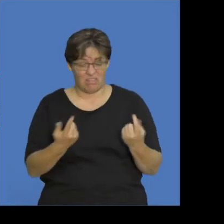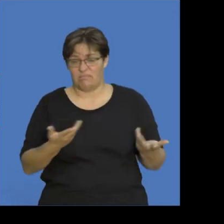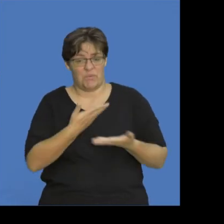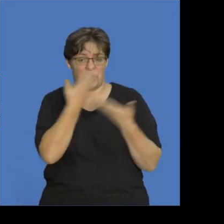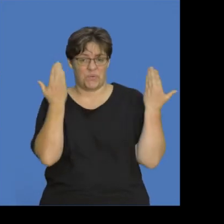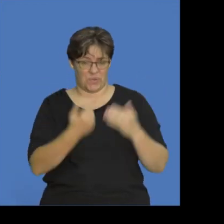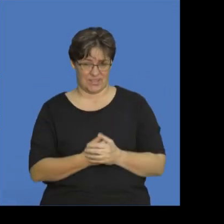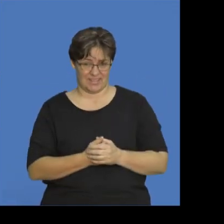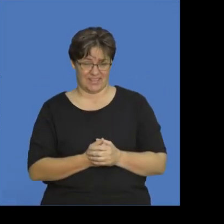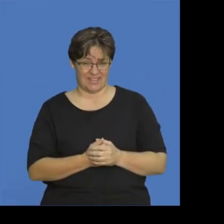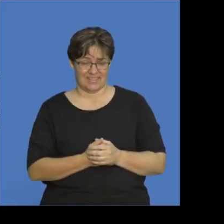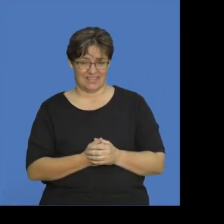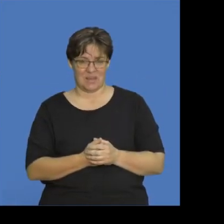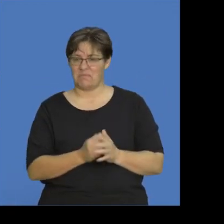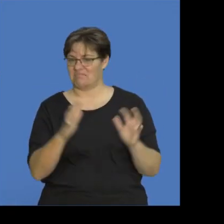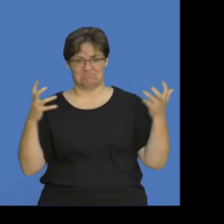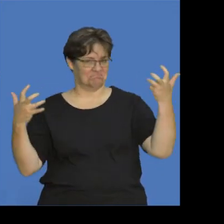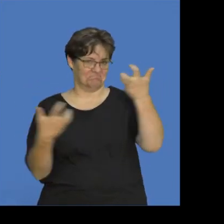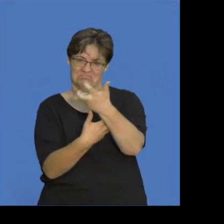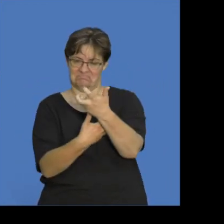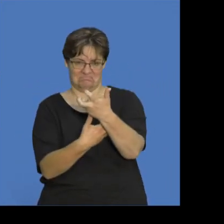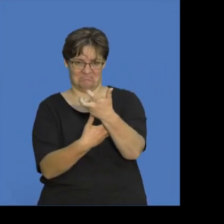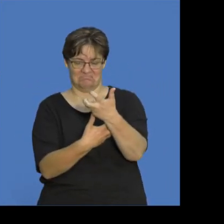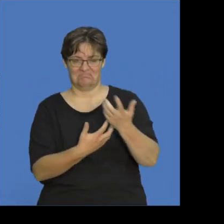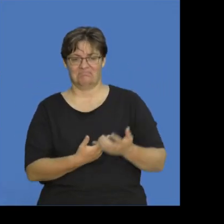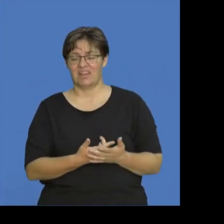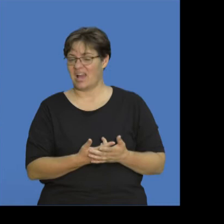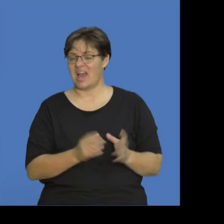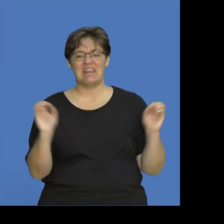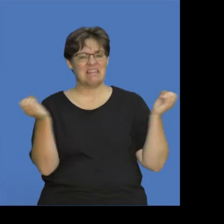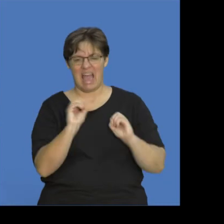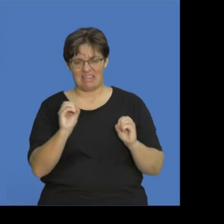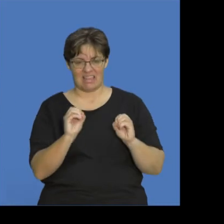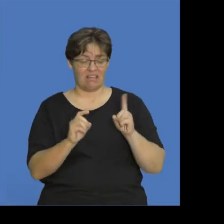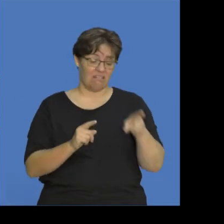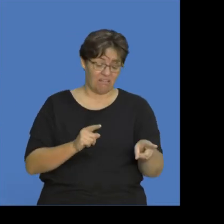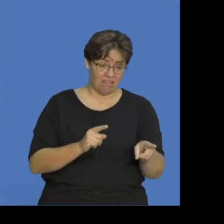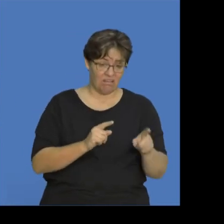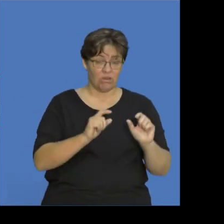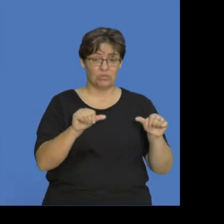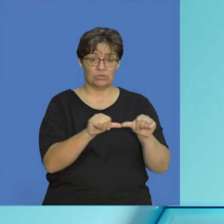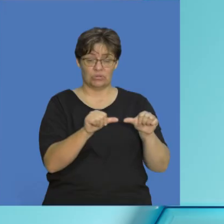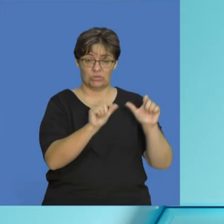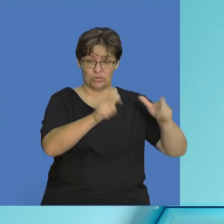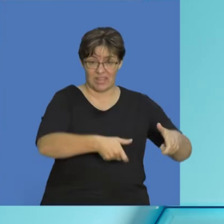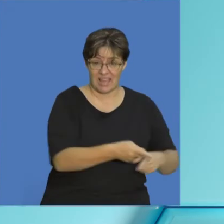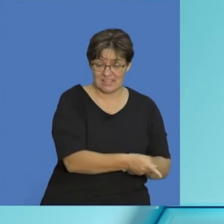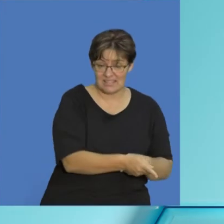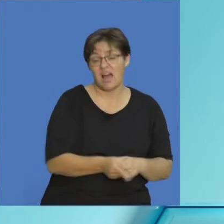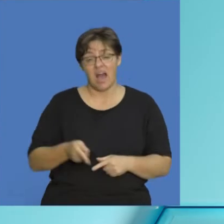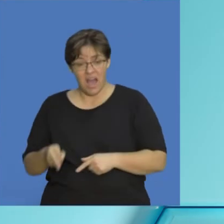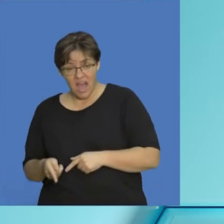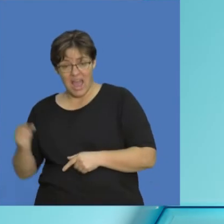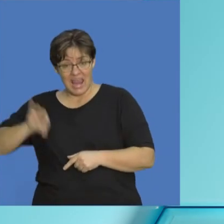close together here. So this is actually no correlation. There is no relationship